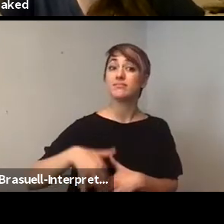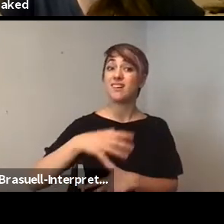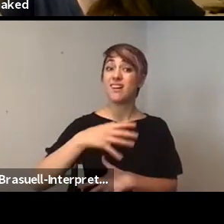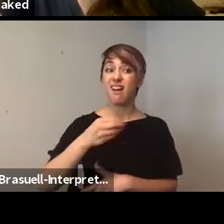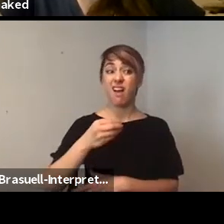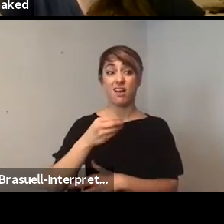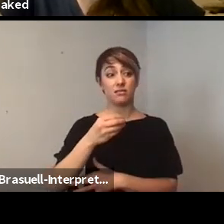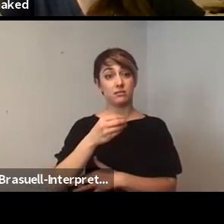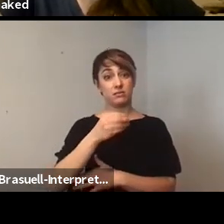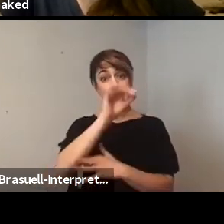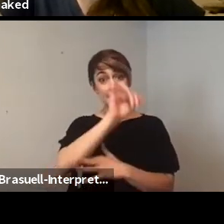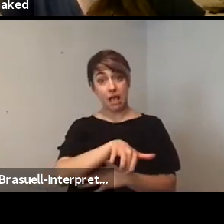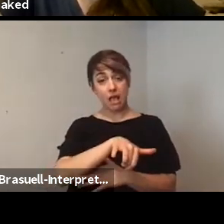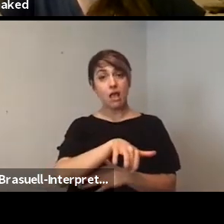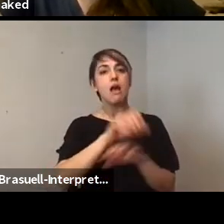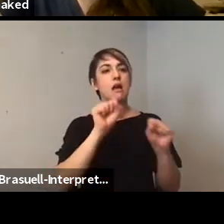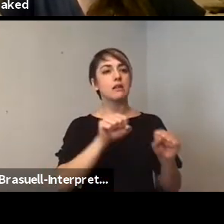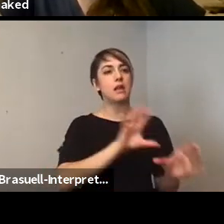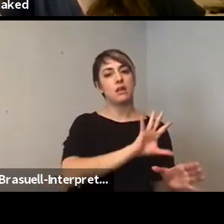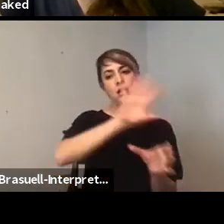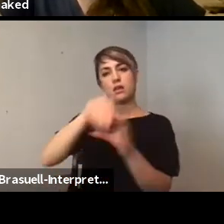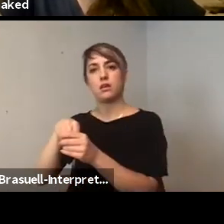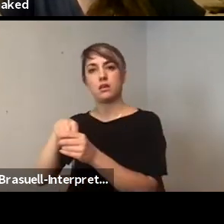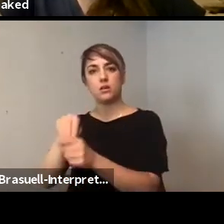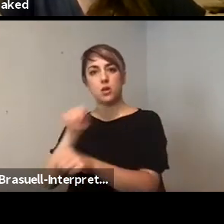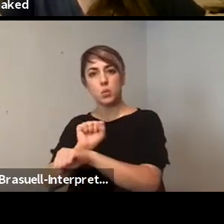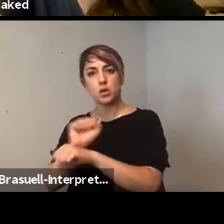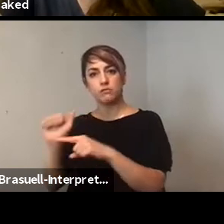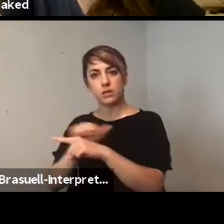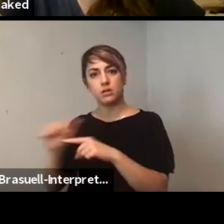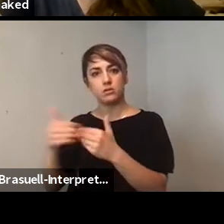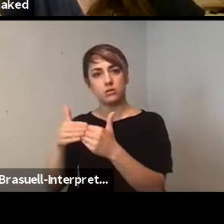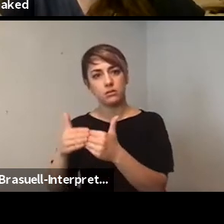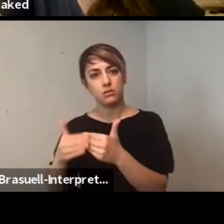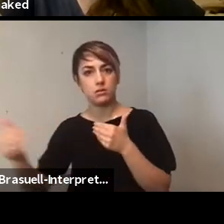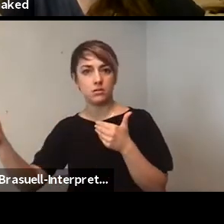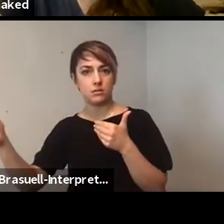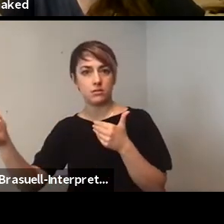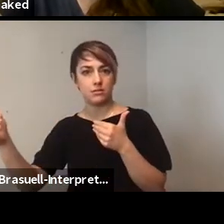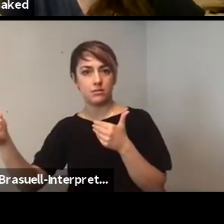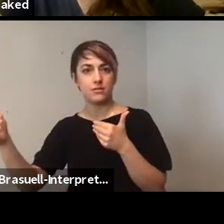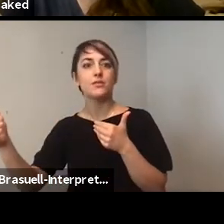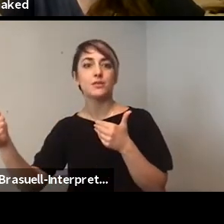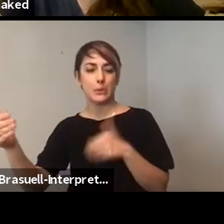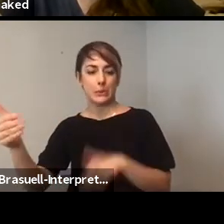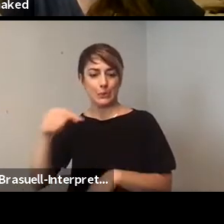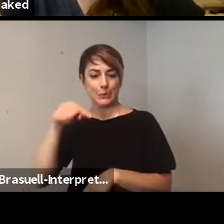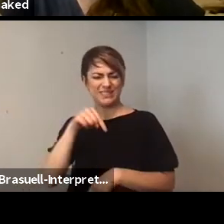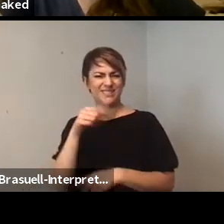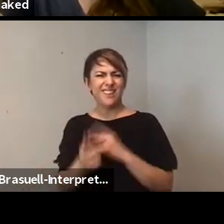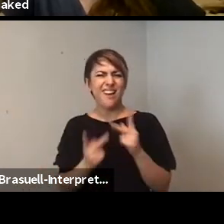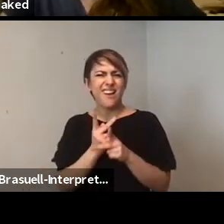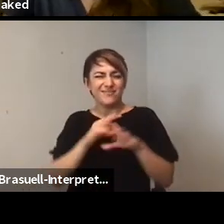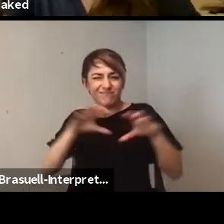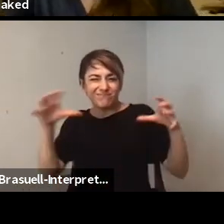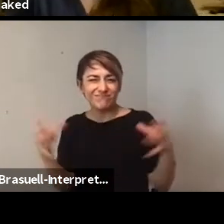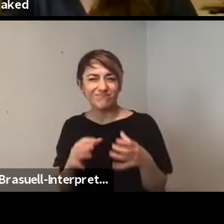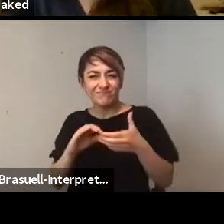this international like collaboration is something that I want to keep on doing. And also